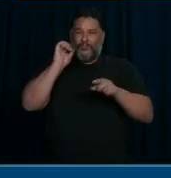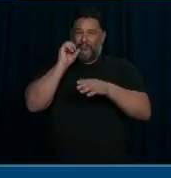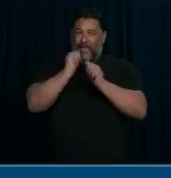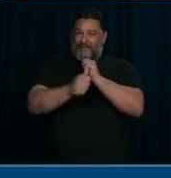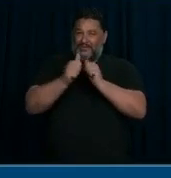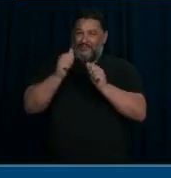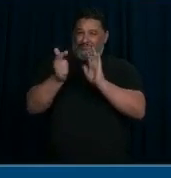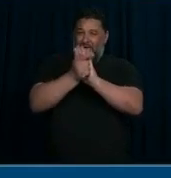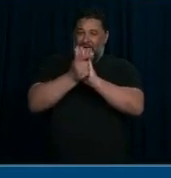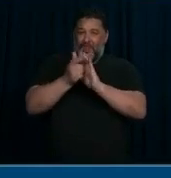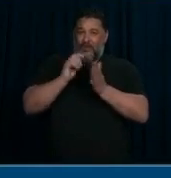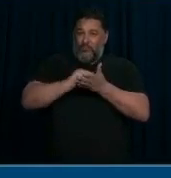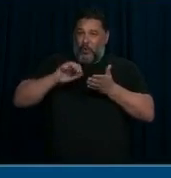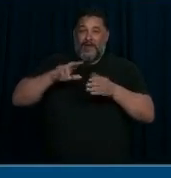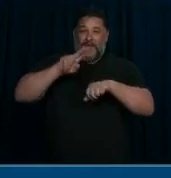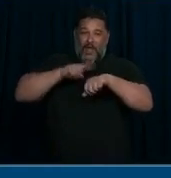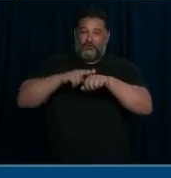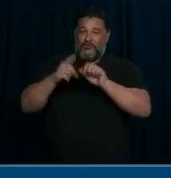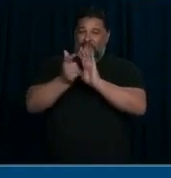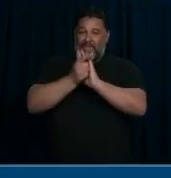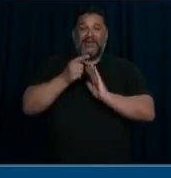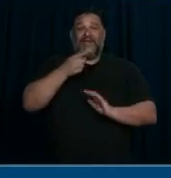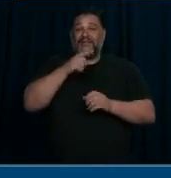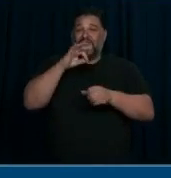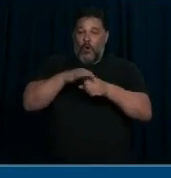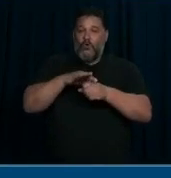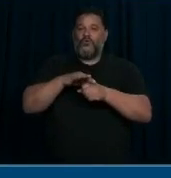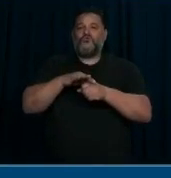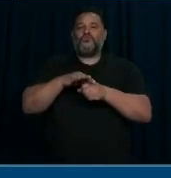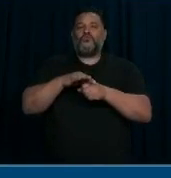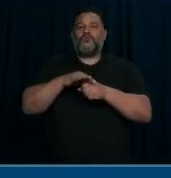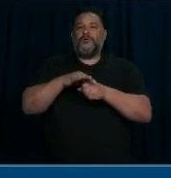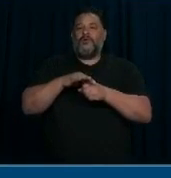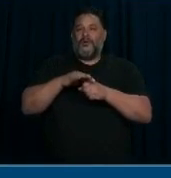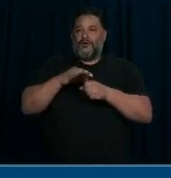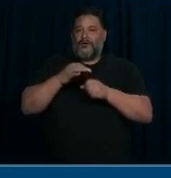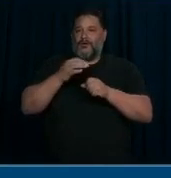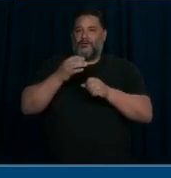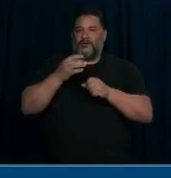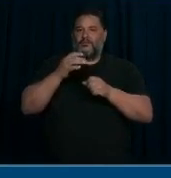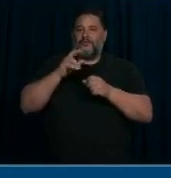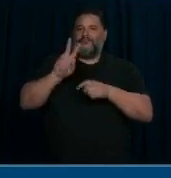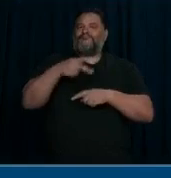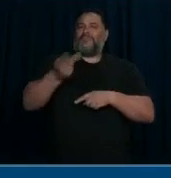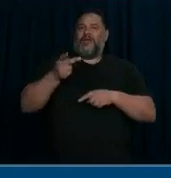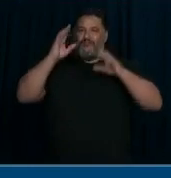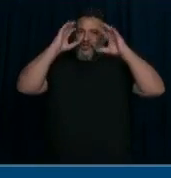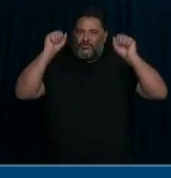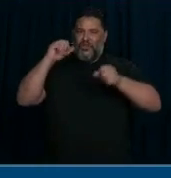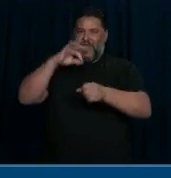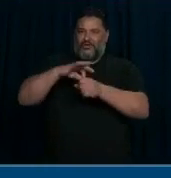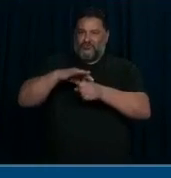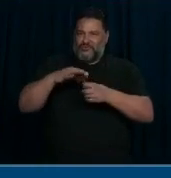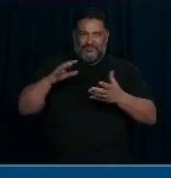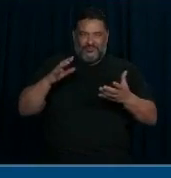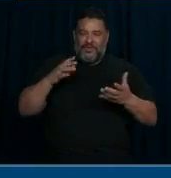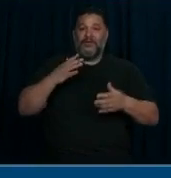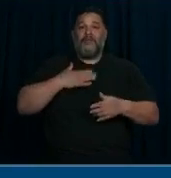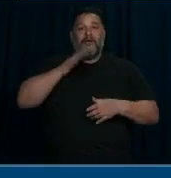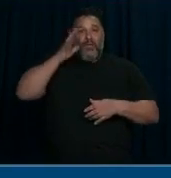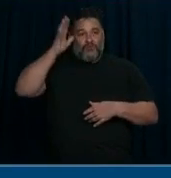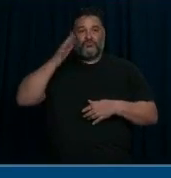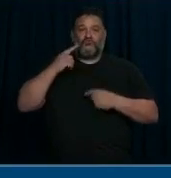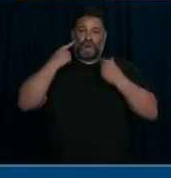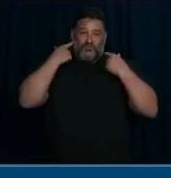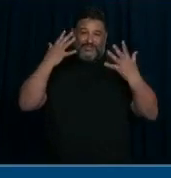Schweikert has voted to undo a presidential election. My parents risked everything to come to this country.